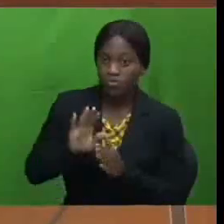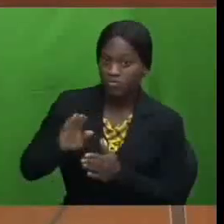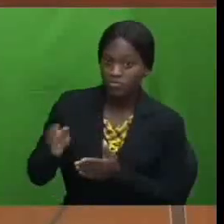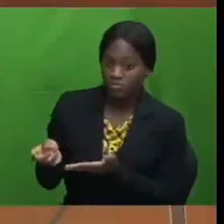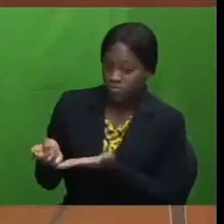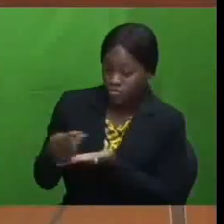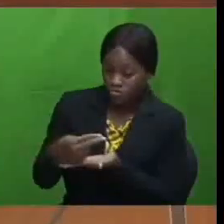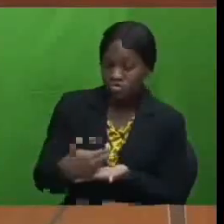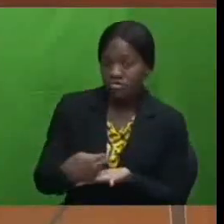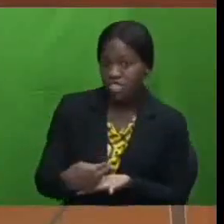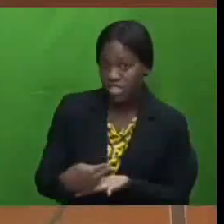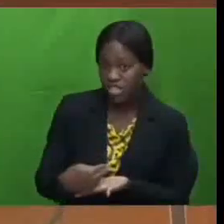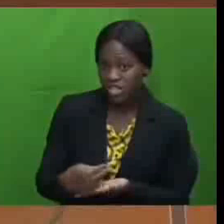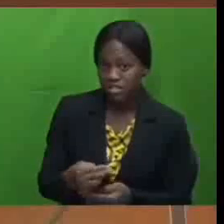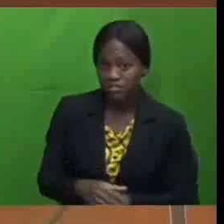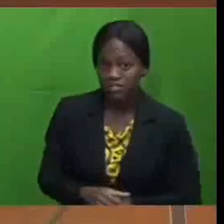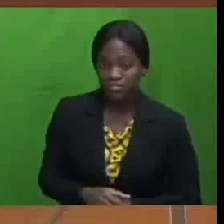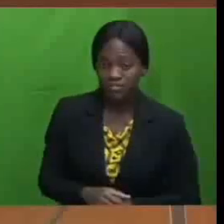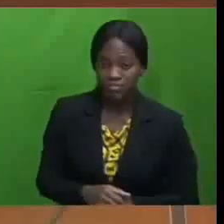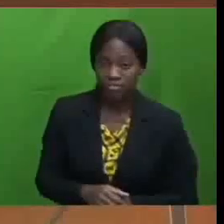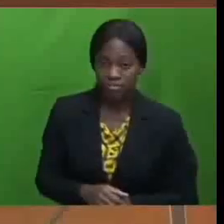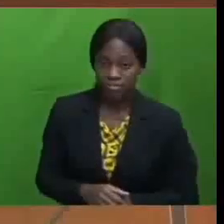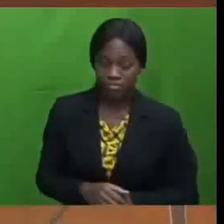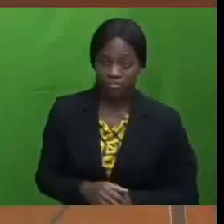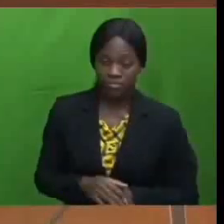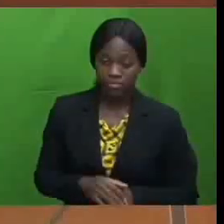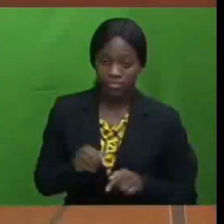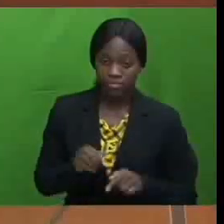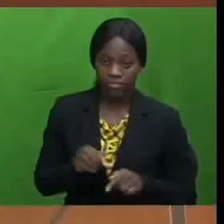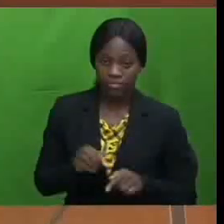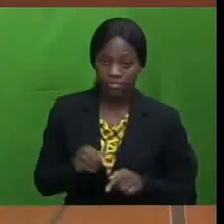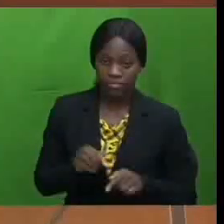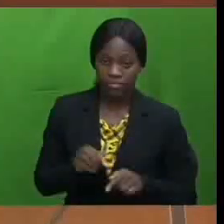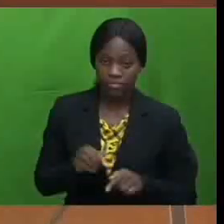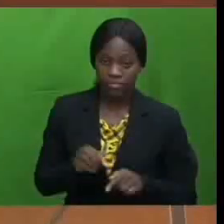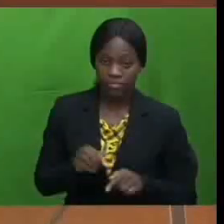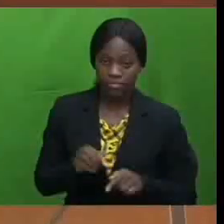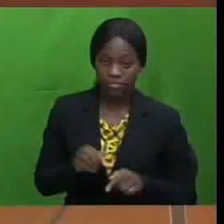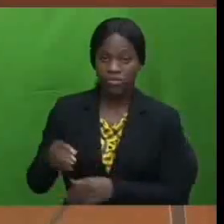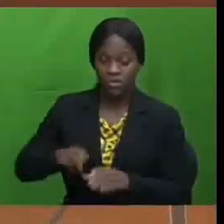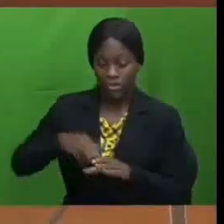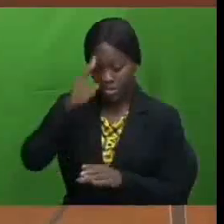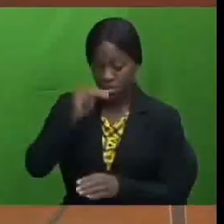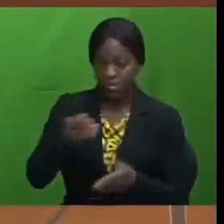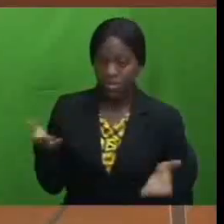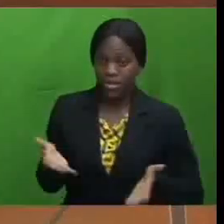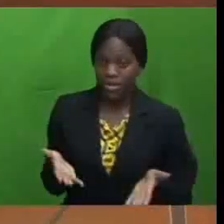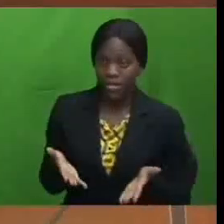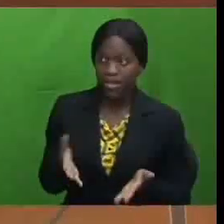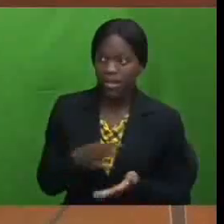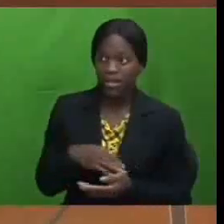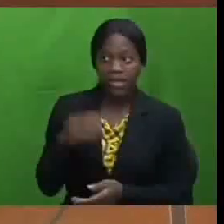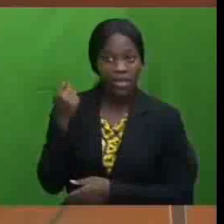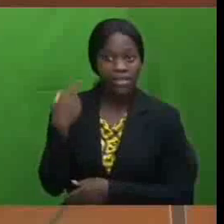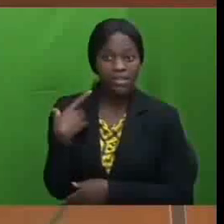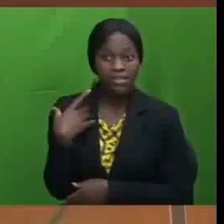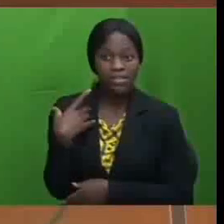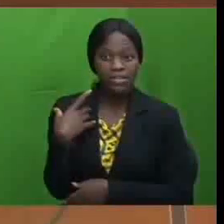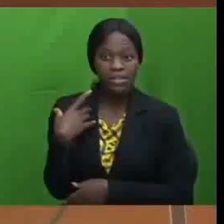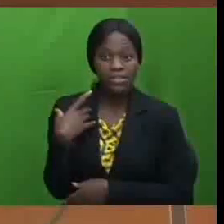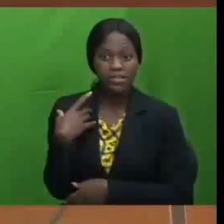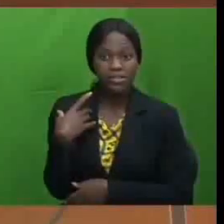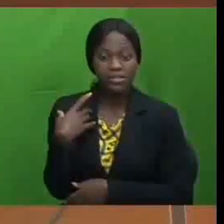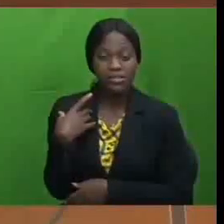Hopefully, this morning, the chairman is here with us. In fact, I understand he came ahead of his